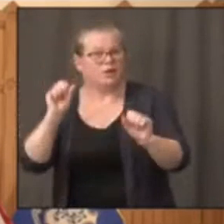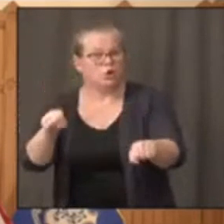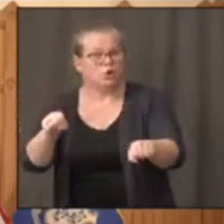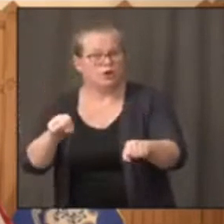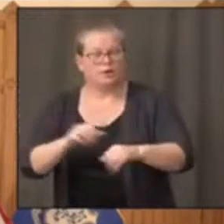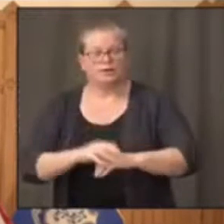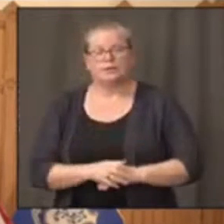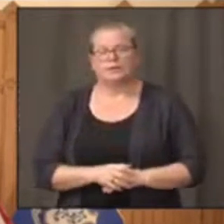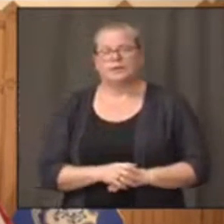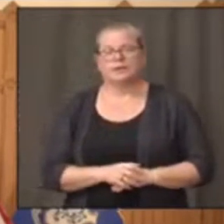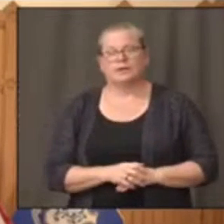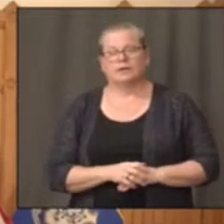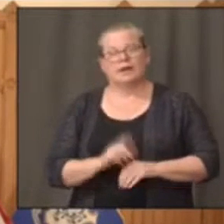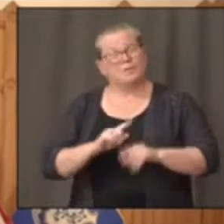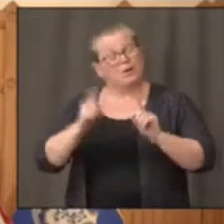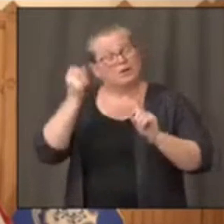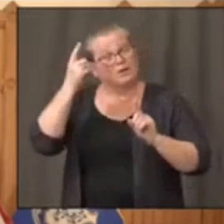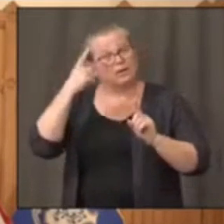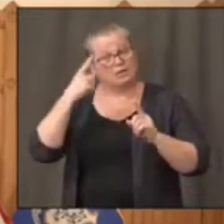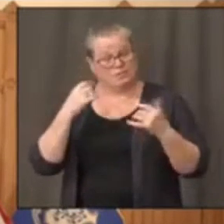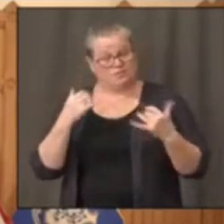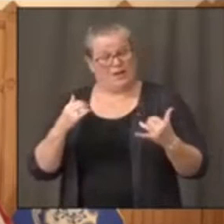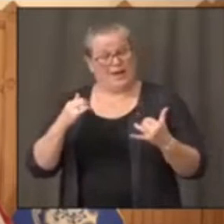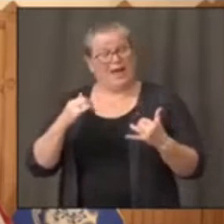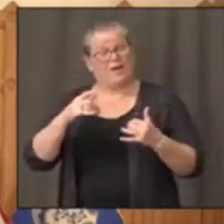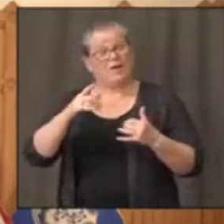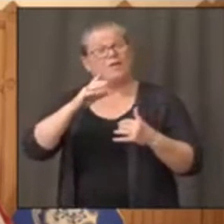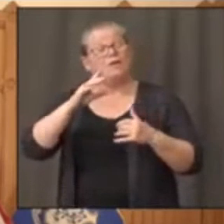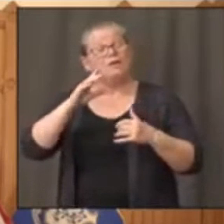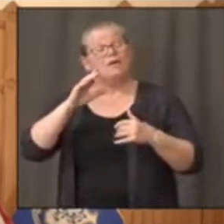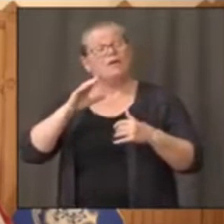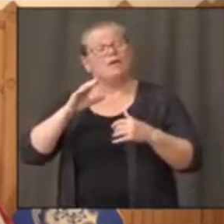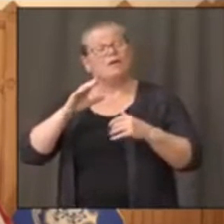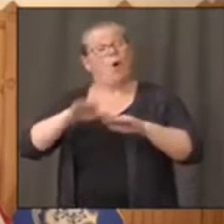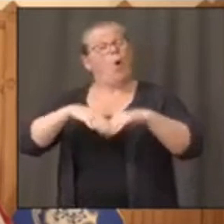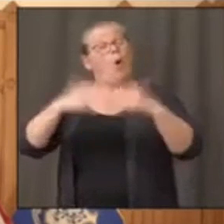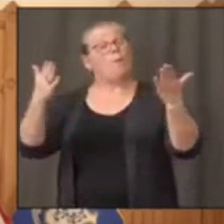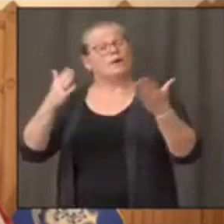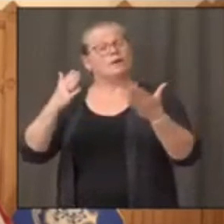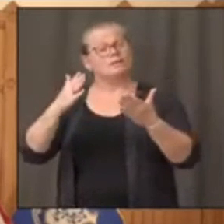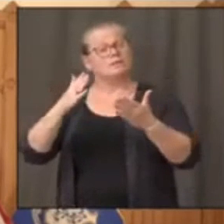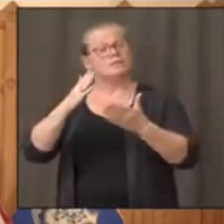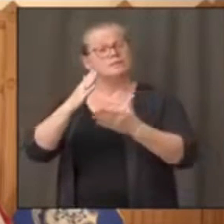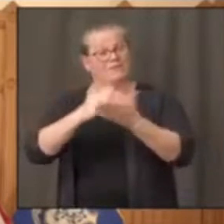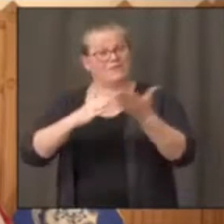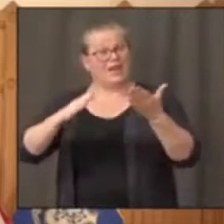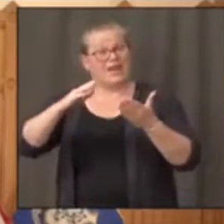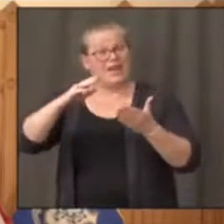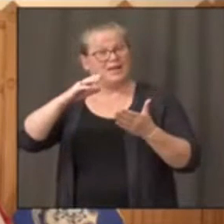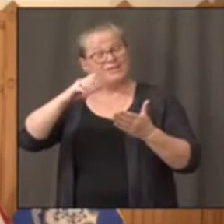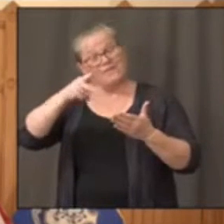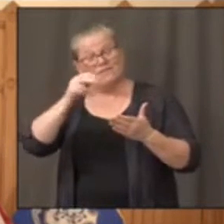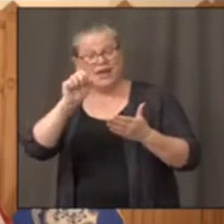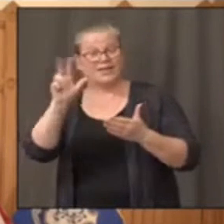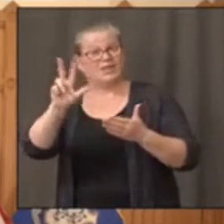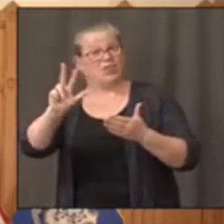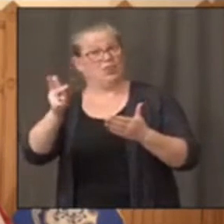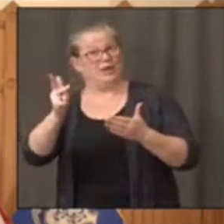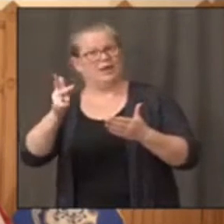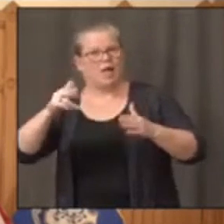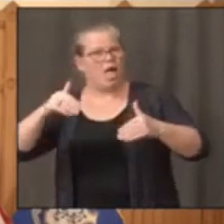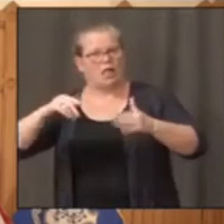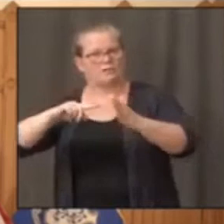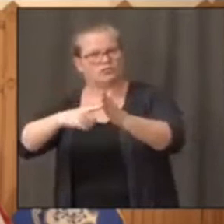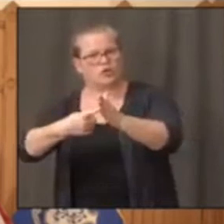gone into phase 3 yet, but is there a scenario where you would still maybe have school start on time with as many